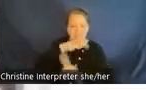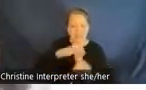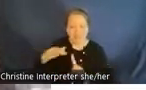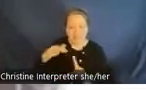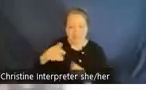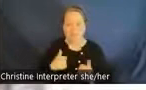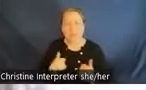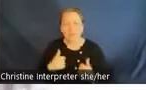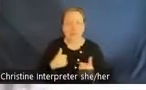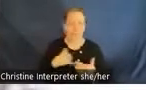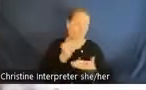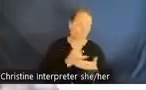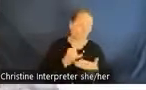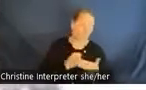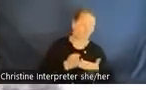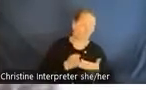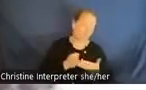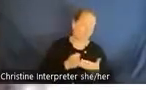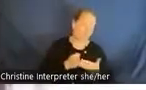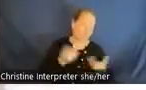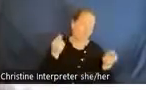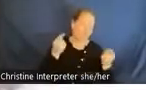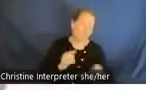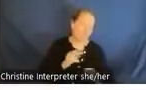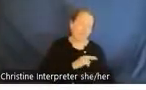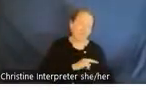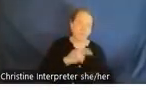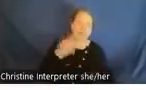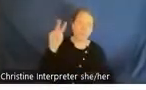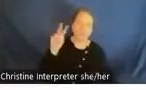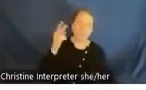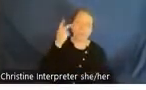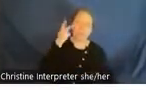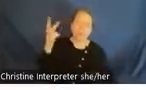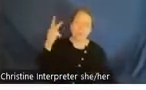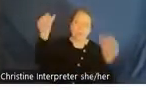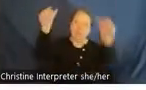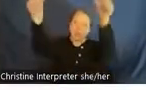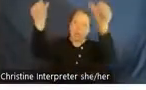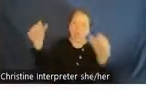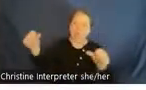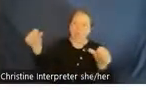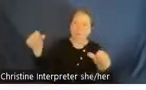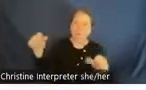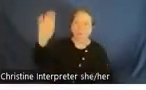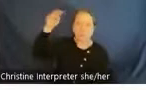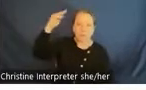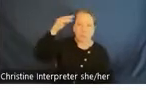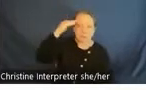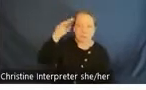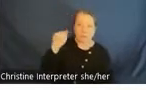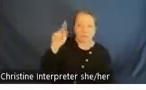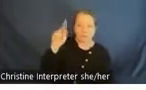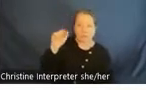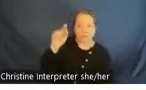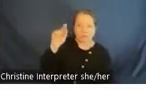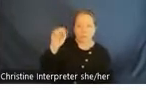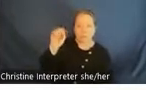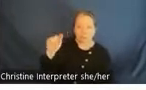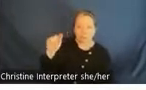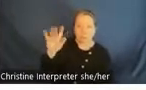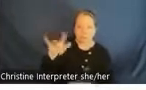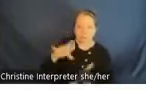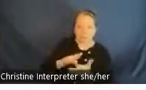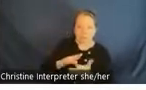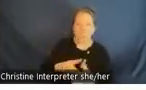Now I looked up and there was a poster on the window at Montpelier Transit Center, and it was a poster